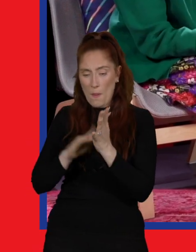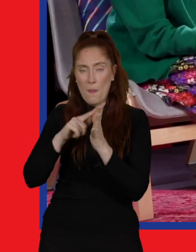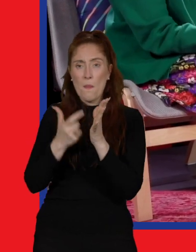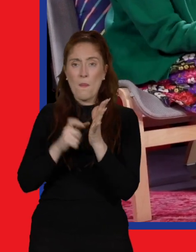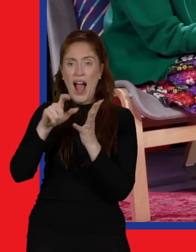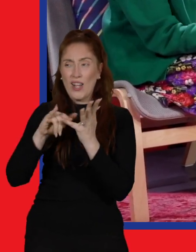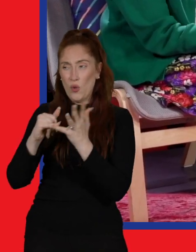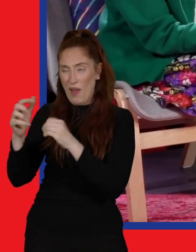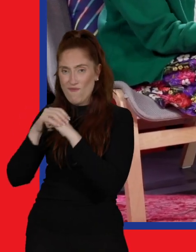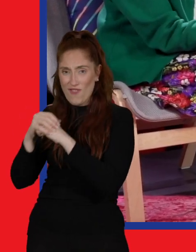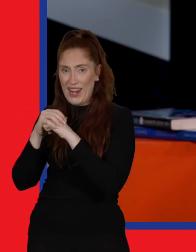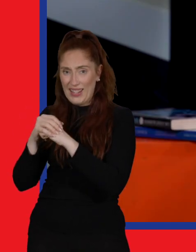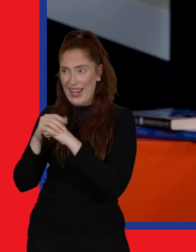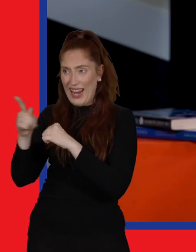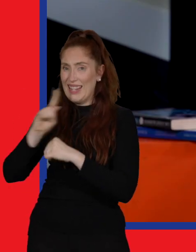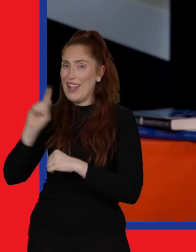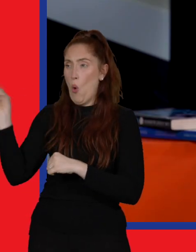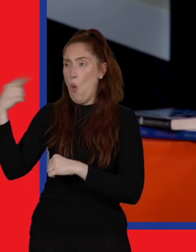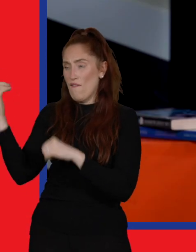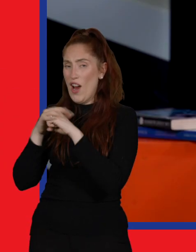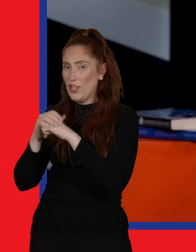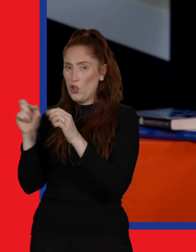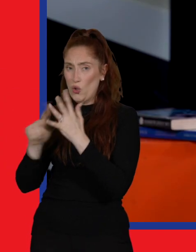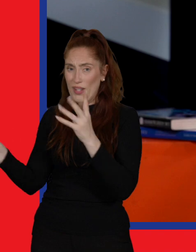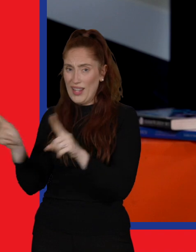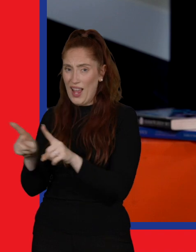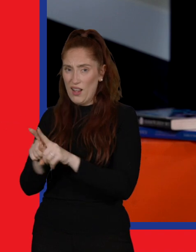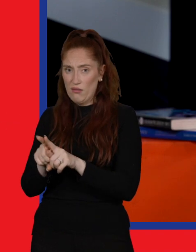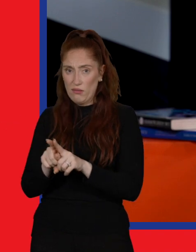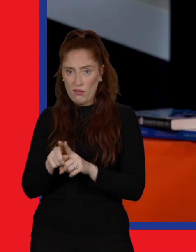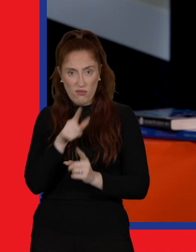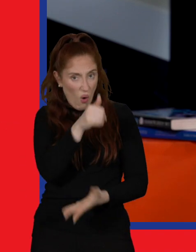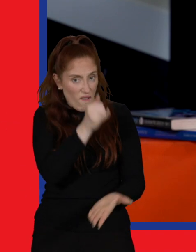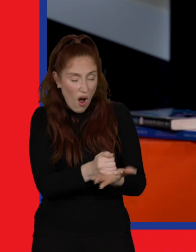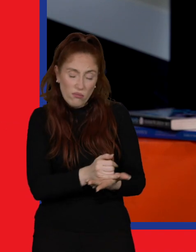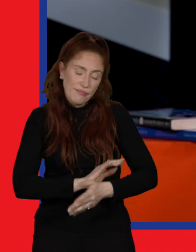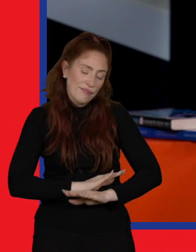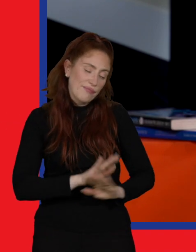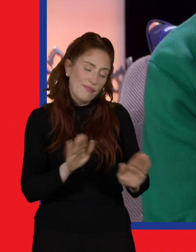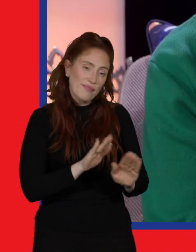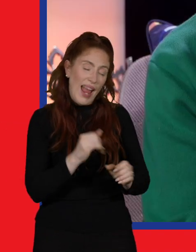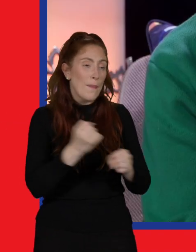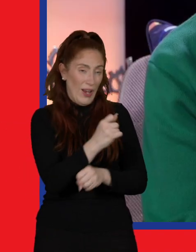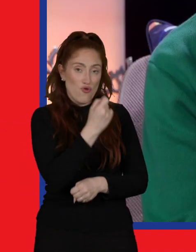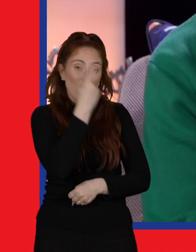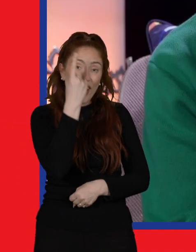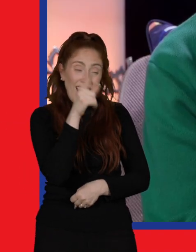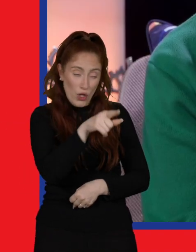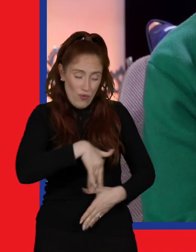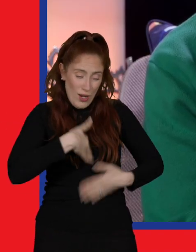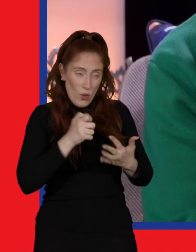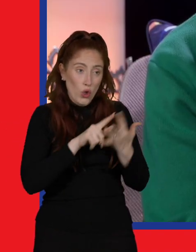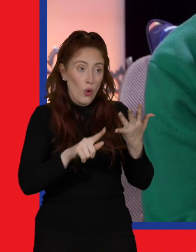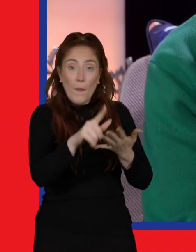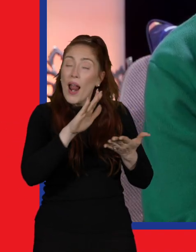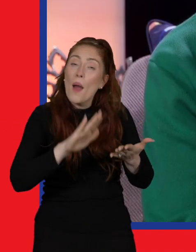I thought he was being friendly, but he said all of his friends do it. It's not your fault. He tricked you into doing something that you really